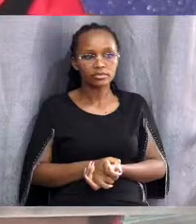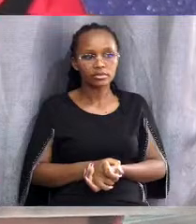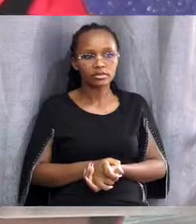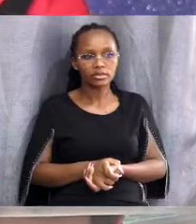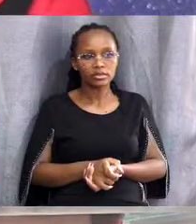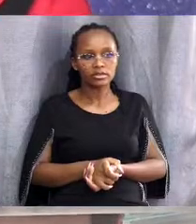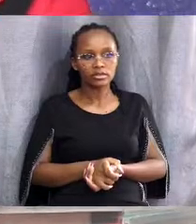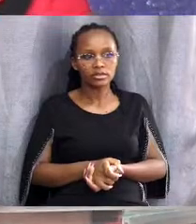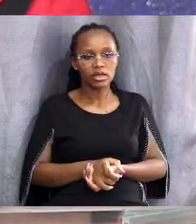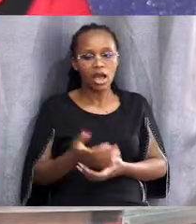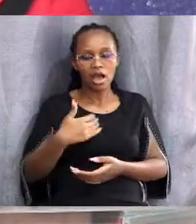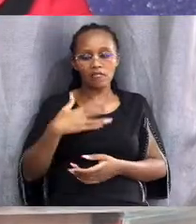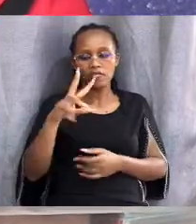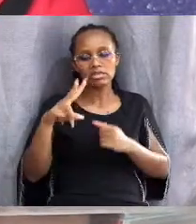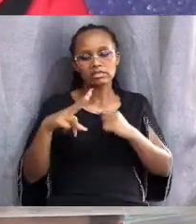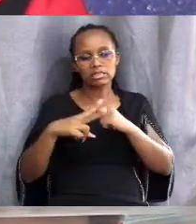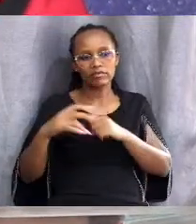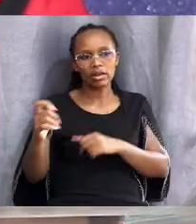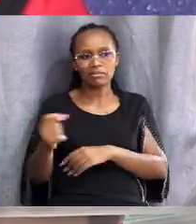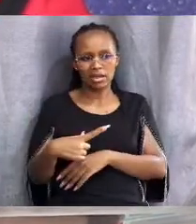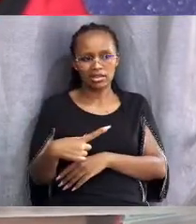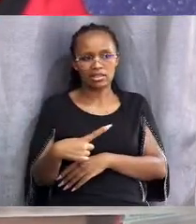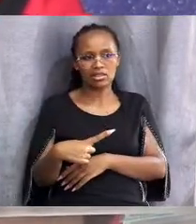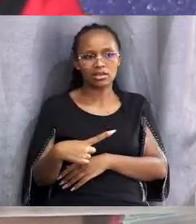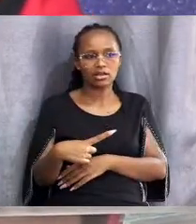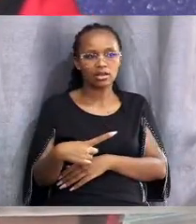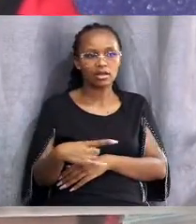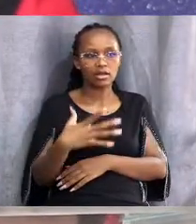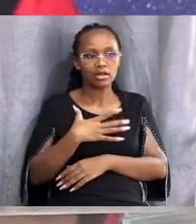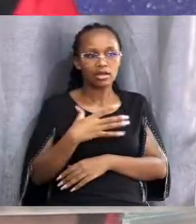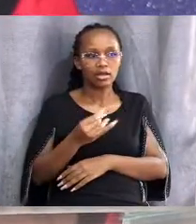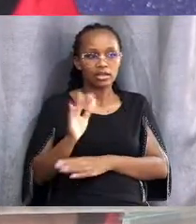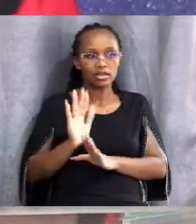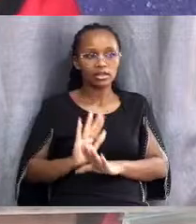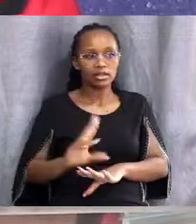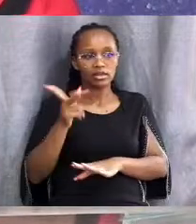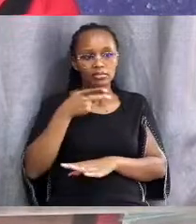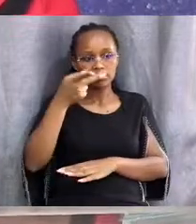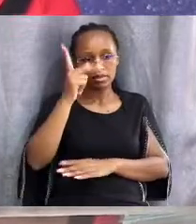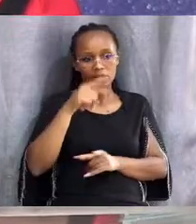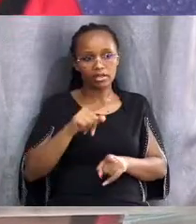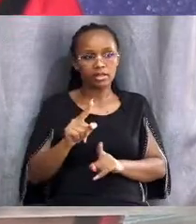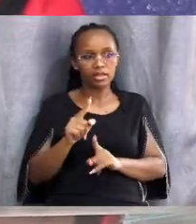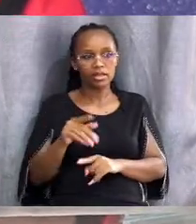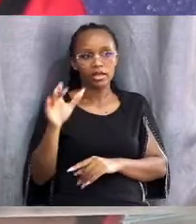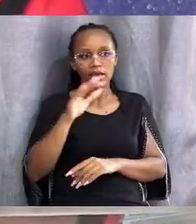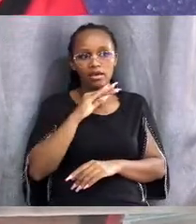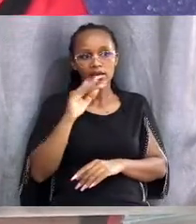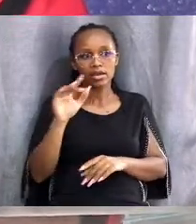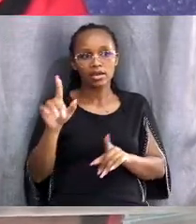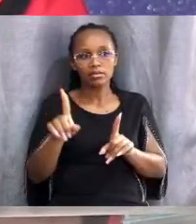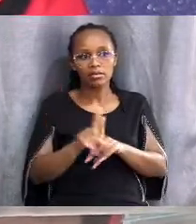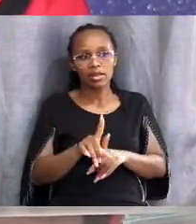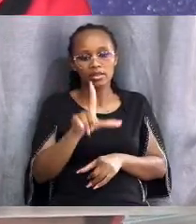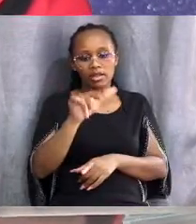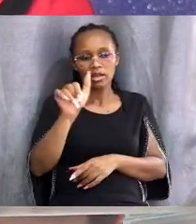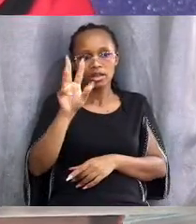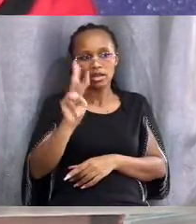Arahurukire ena ukuru wa mieri mugwanja. Na atiga ashiari yake. Na muru wa nyina